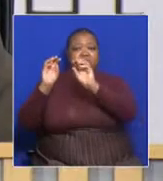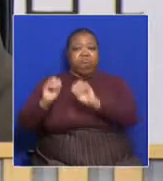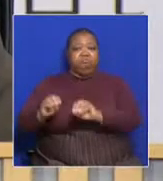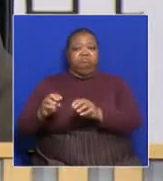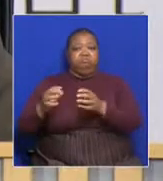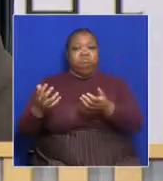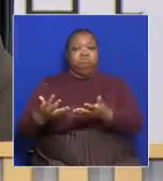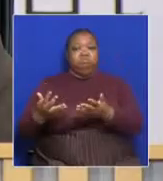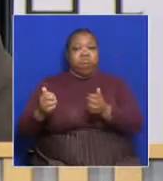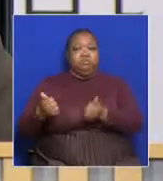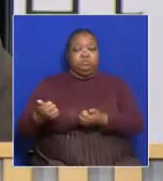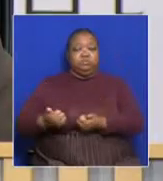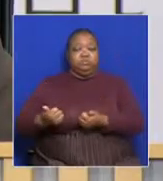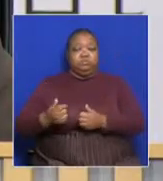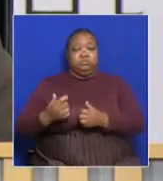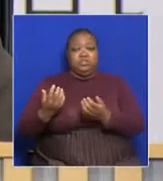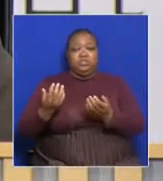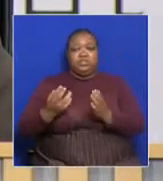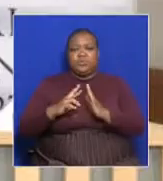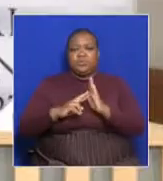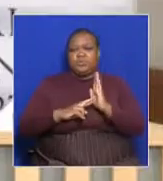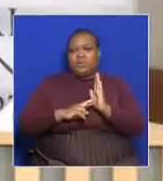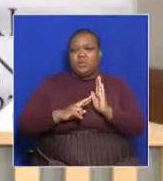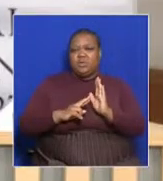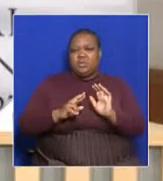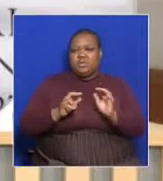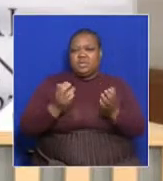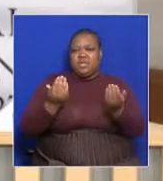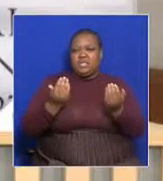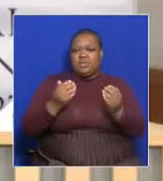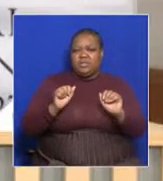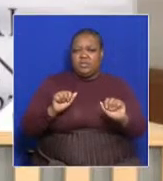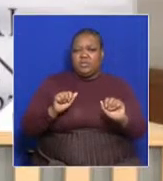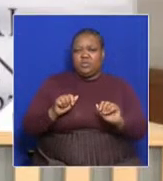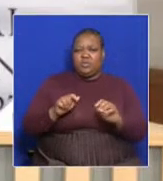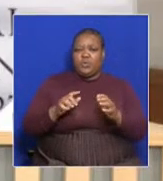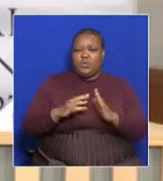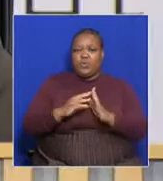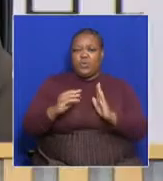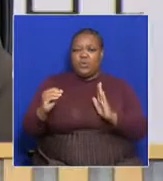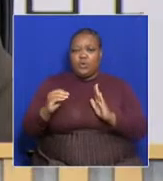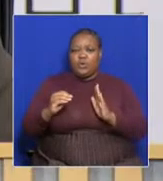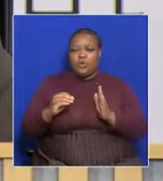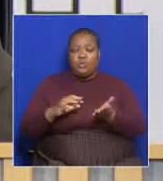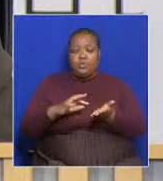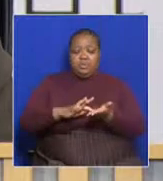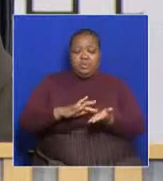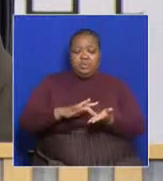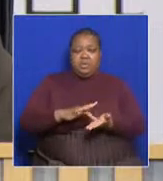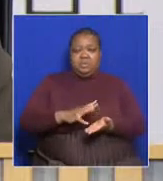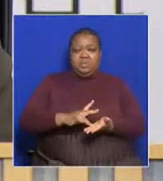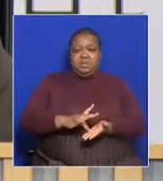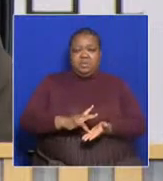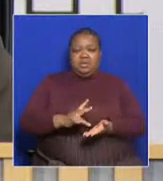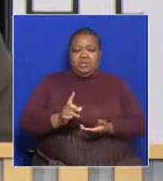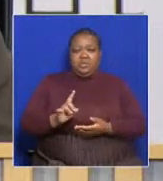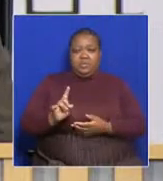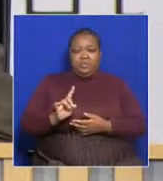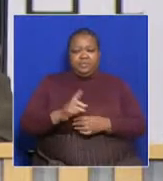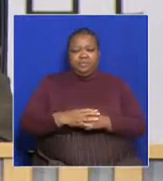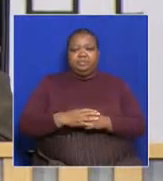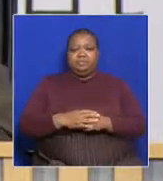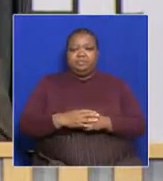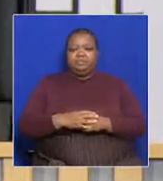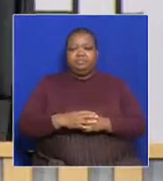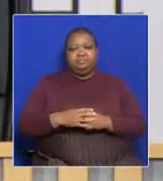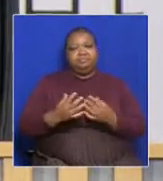expect? Or are you expecting them to give you the actual copies of the prints they uplifted? Whichever would have sufficed, Commissioner.